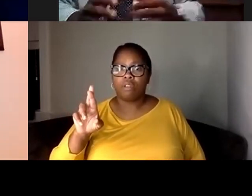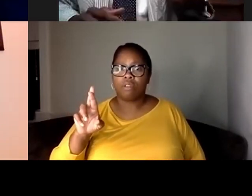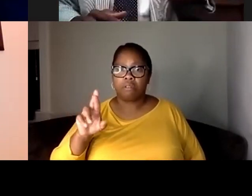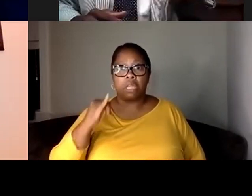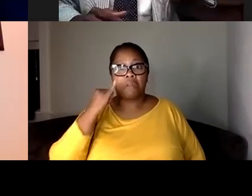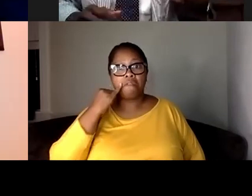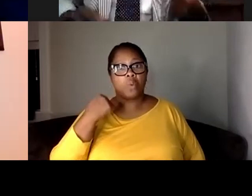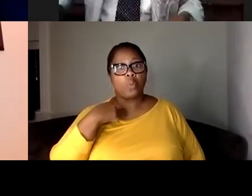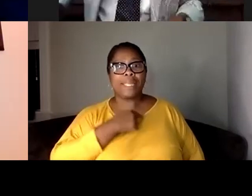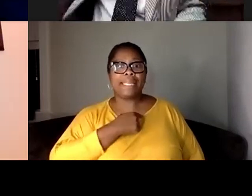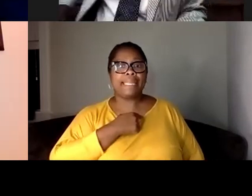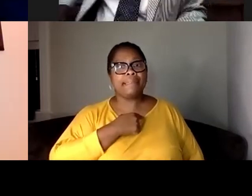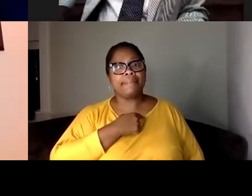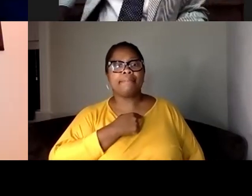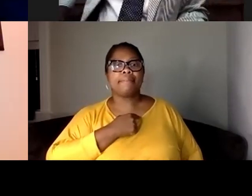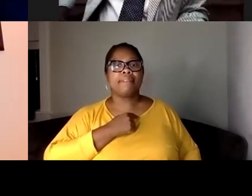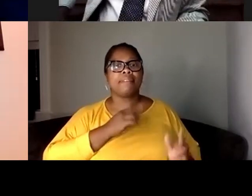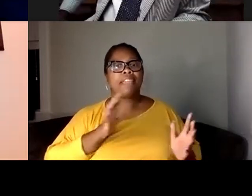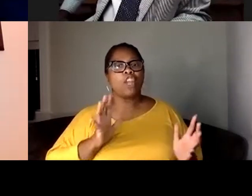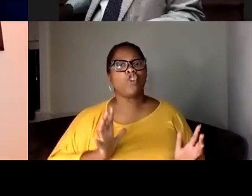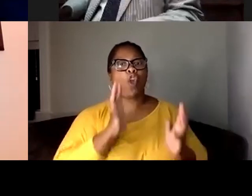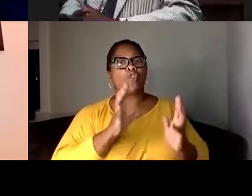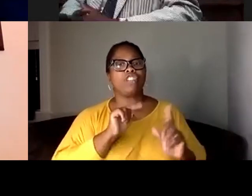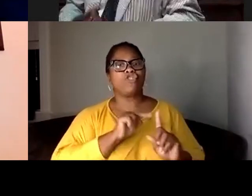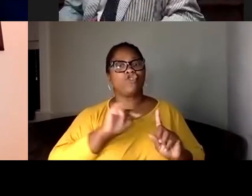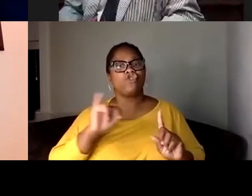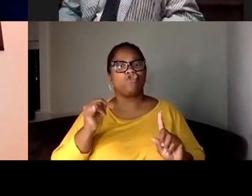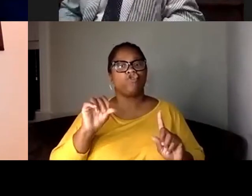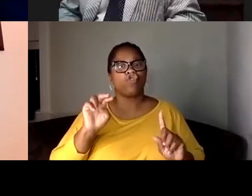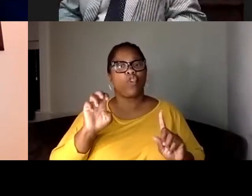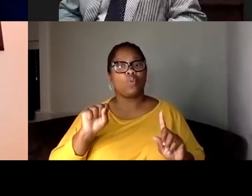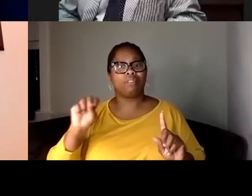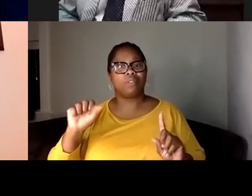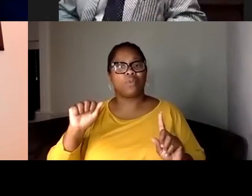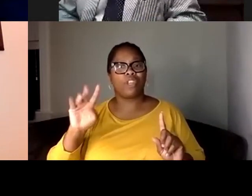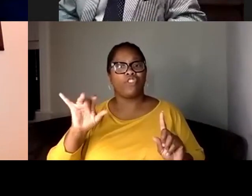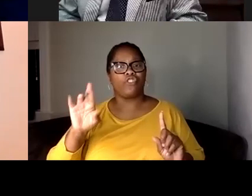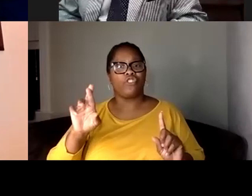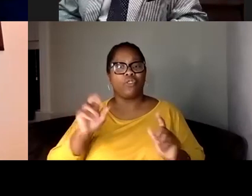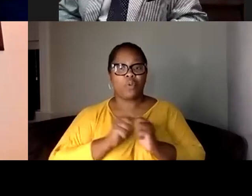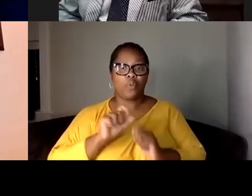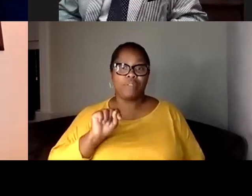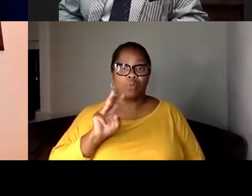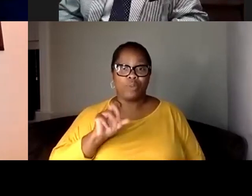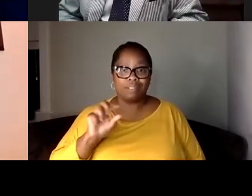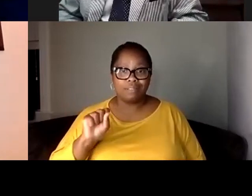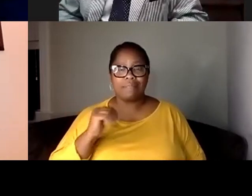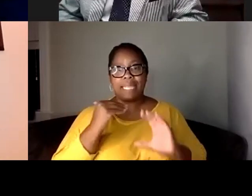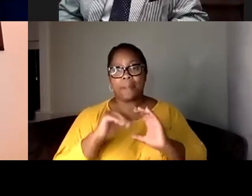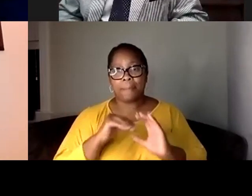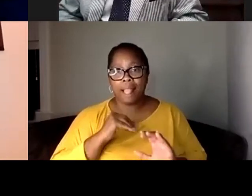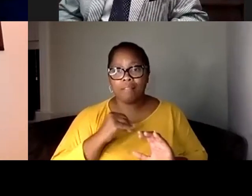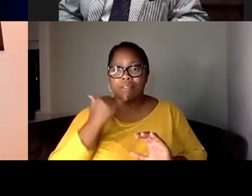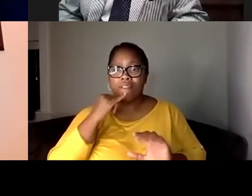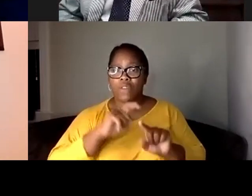encourage Assemblyman Jones Sawyer with tweets, with emails, with phone calls, and the rest of the